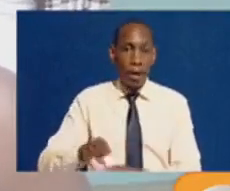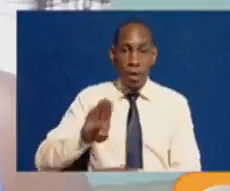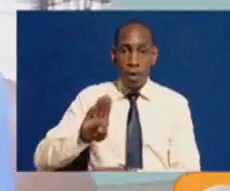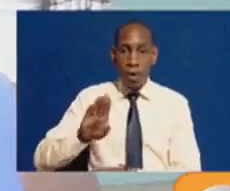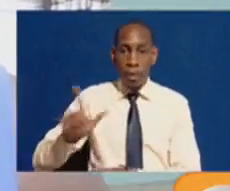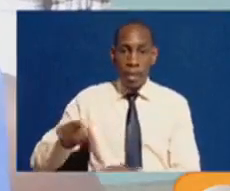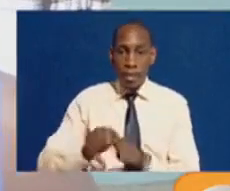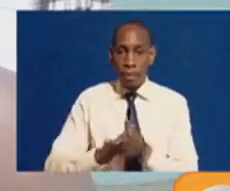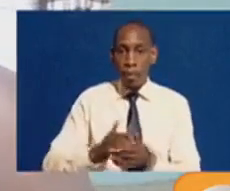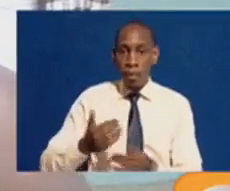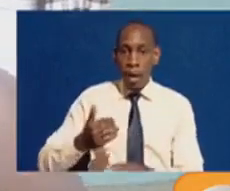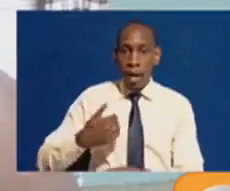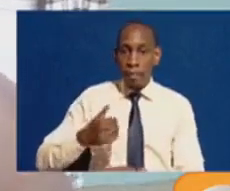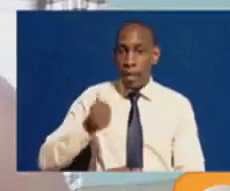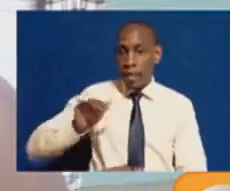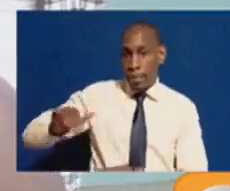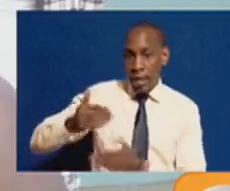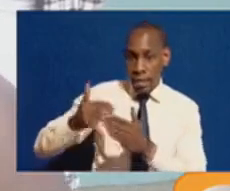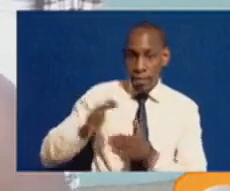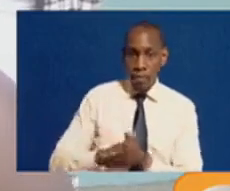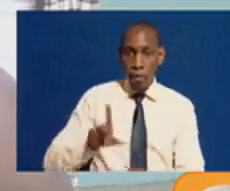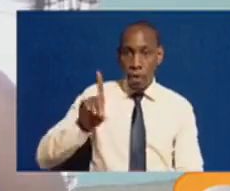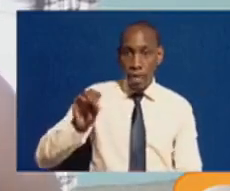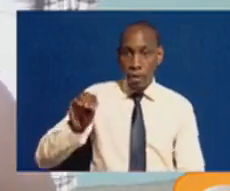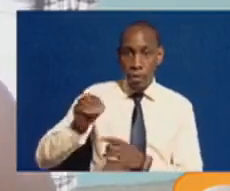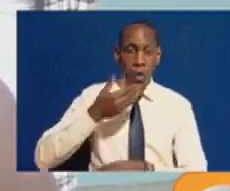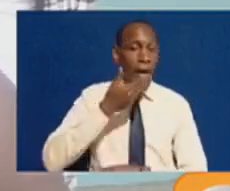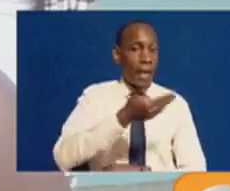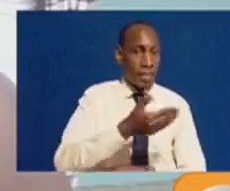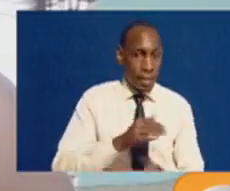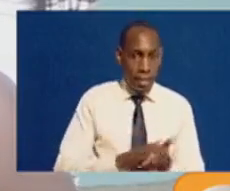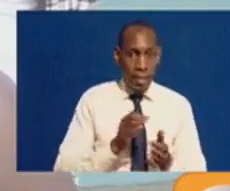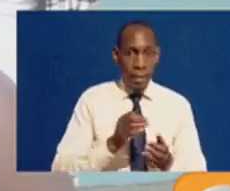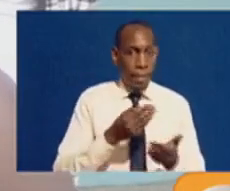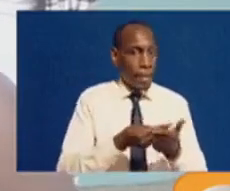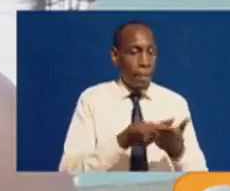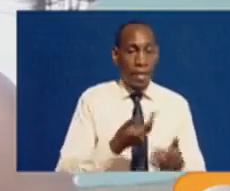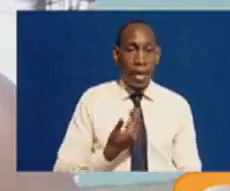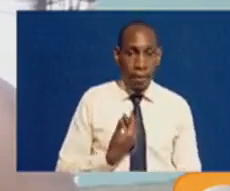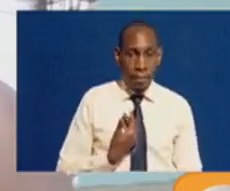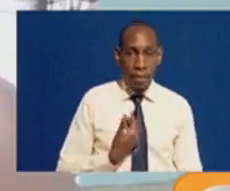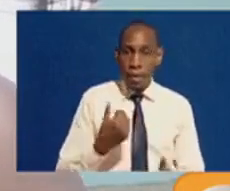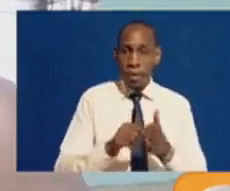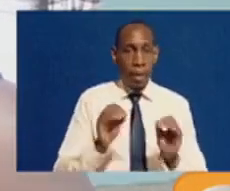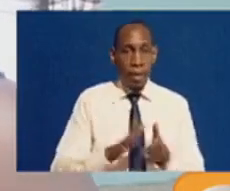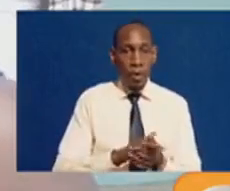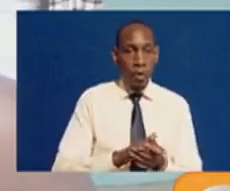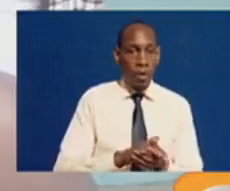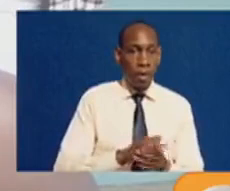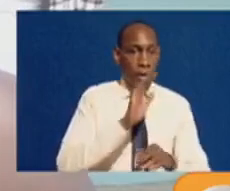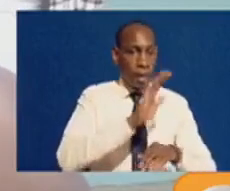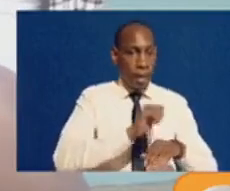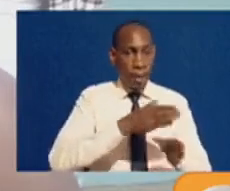deni nyingine ya mbele? Alafu ndio akamwambia, ati kama ni pesa iko, hatuna shida ya pesa, kuja tuende kwa gari tufanye